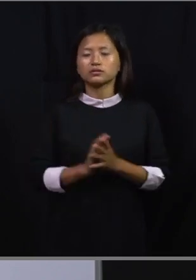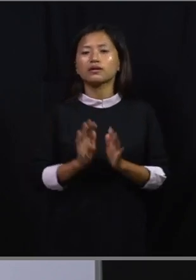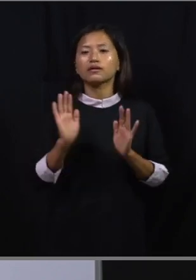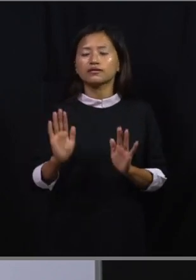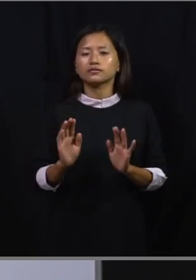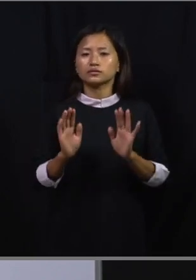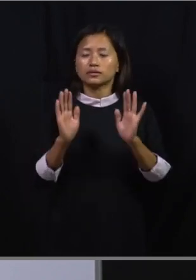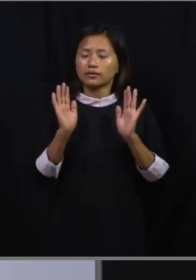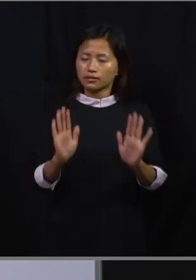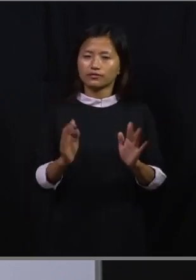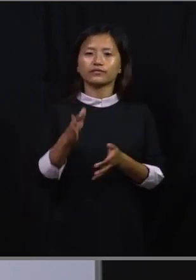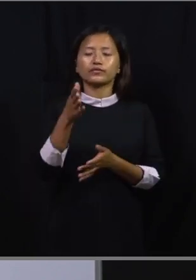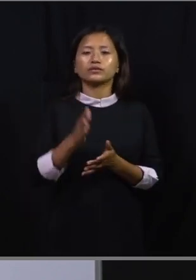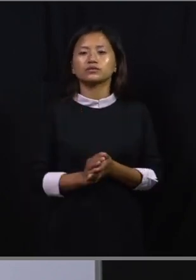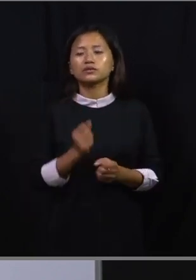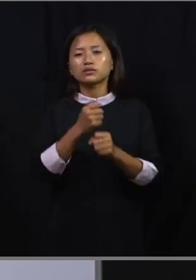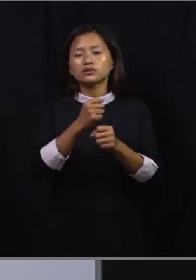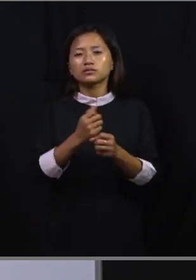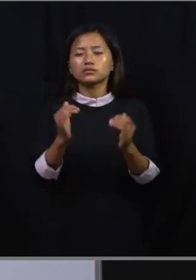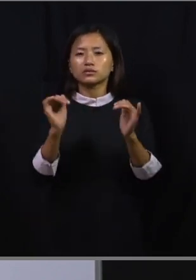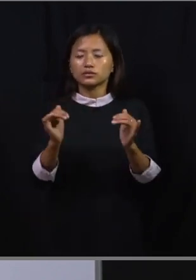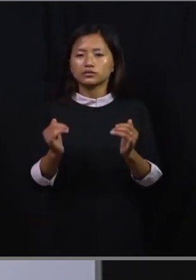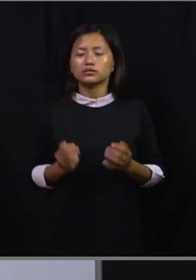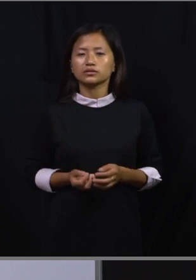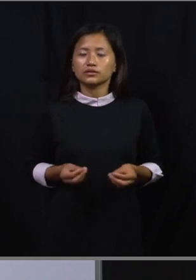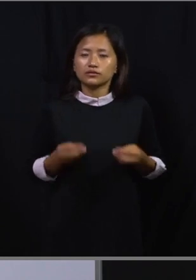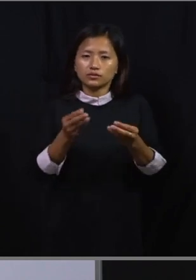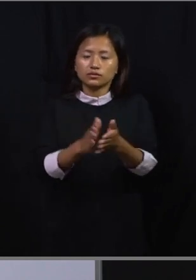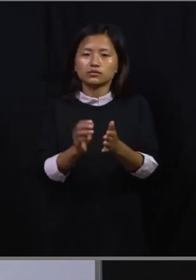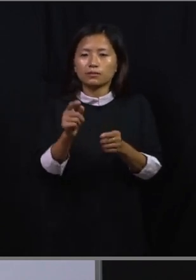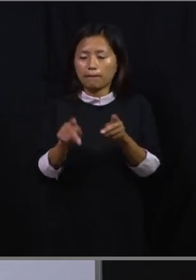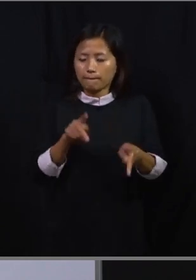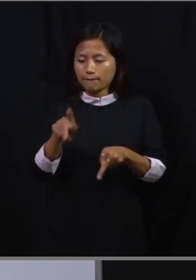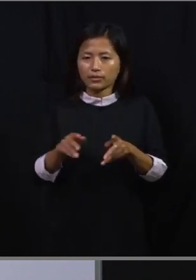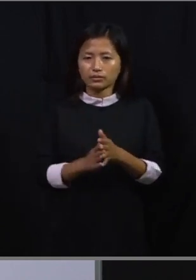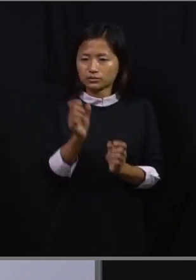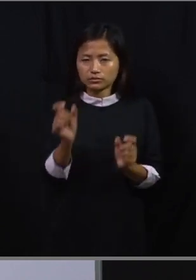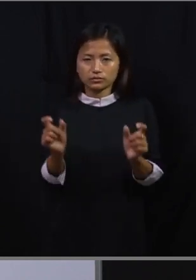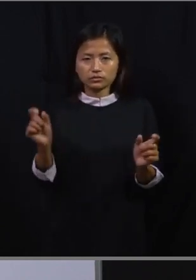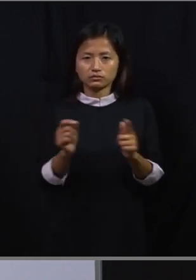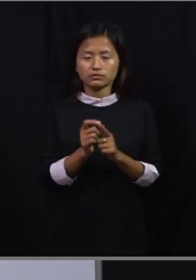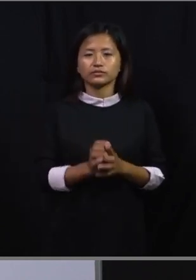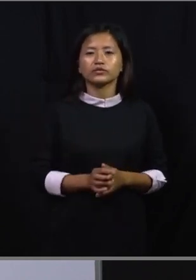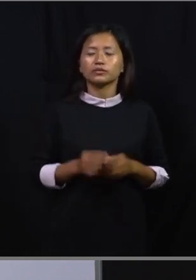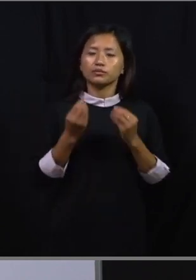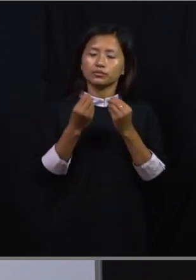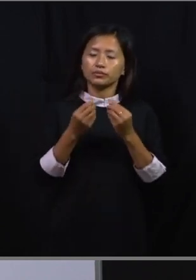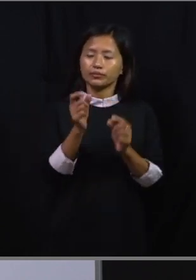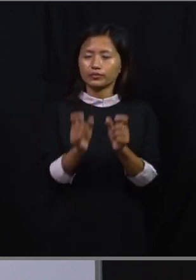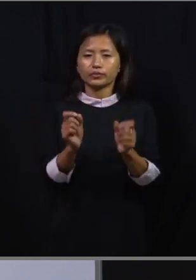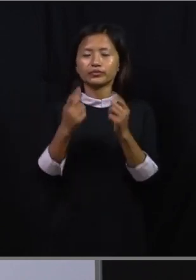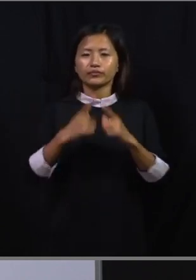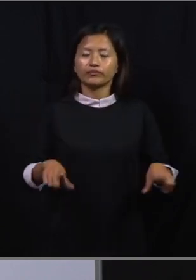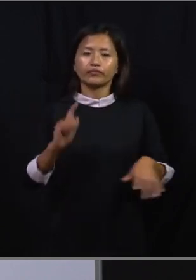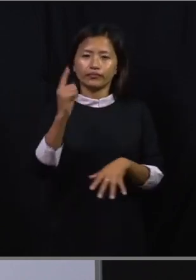have-not. Okay, and the government security that was being given to the public, it was no more. The people was left alone. All